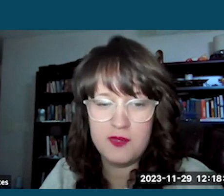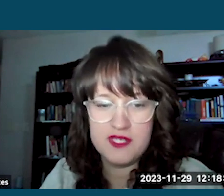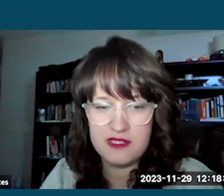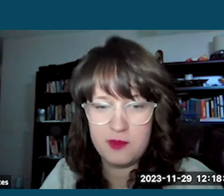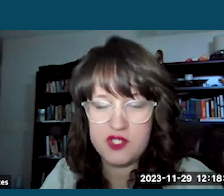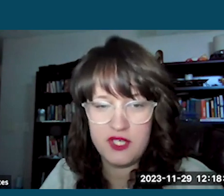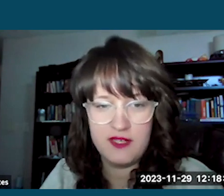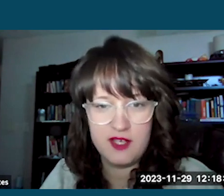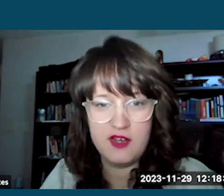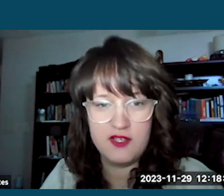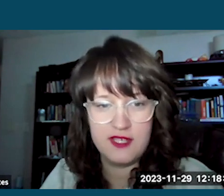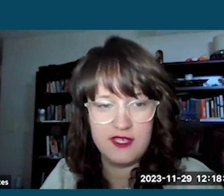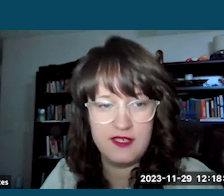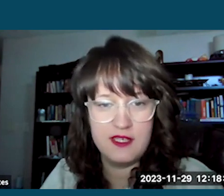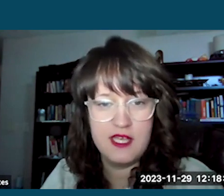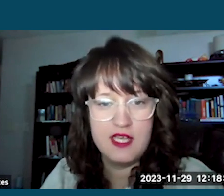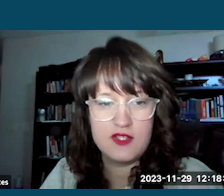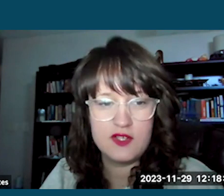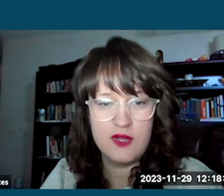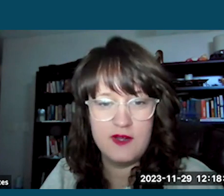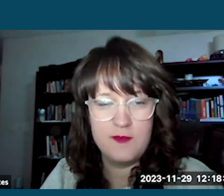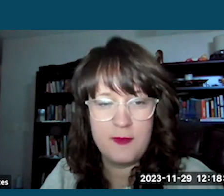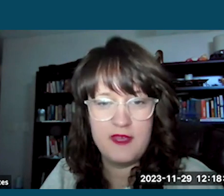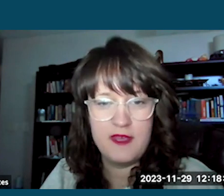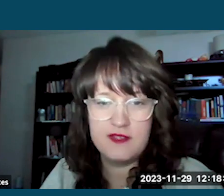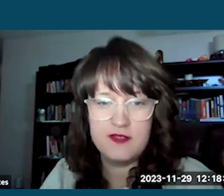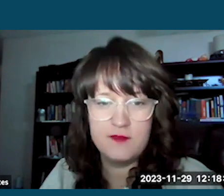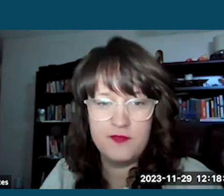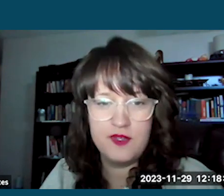who someone is as a patient and the care that they need. So